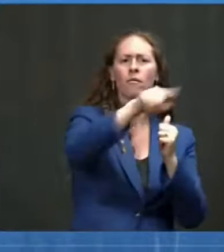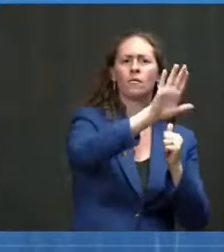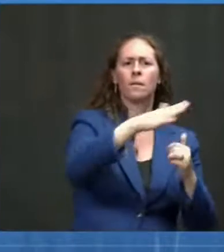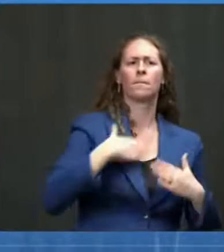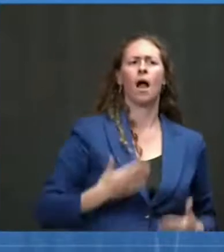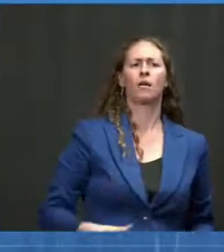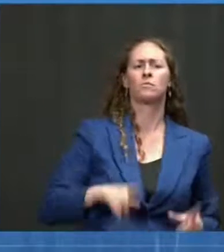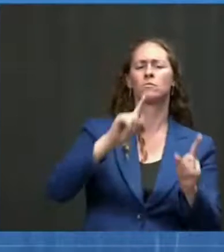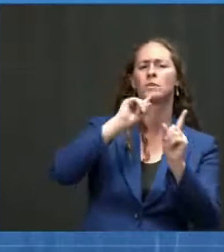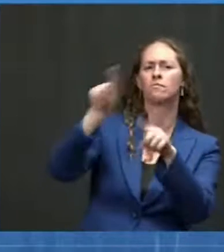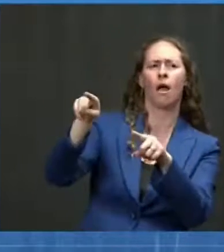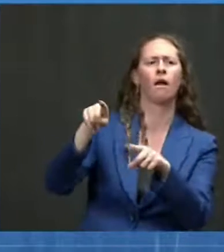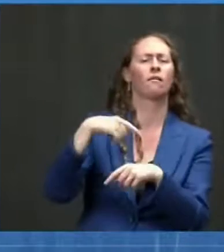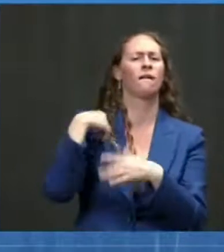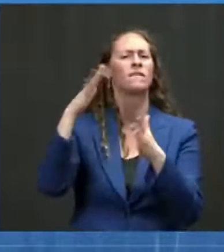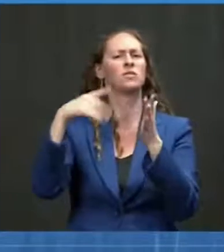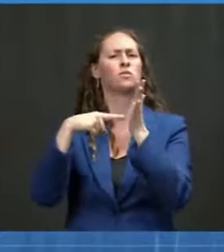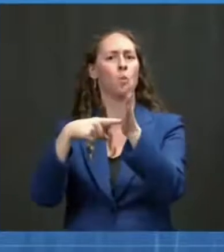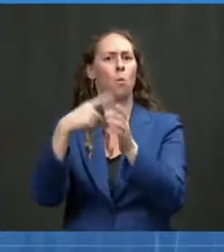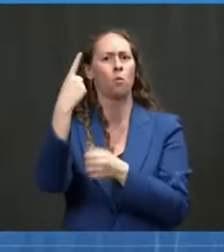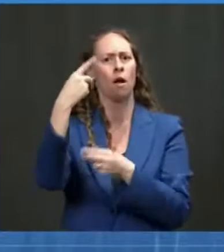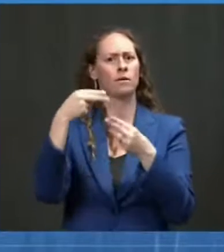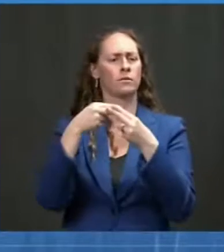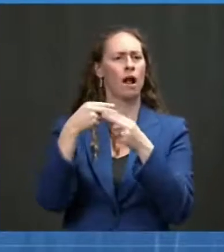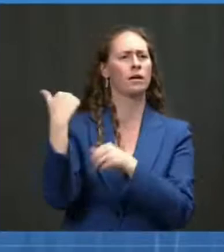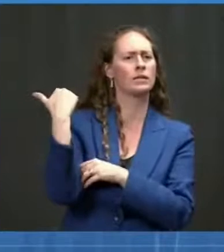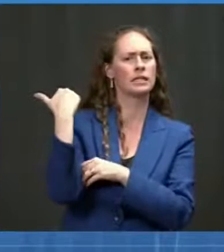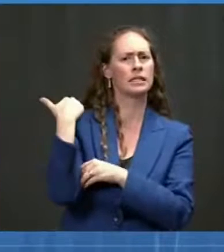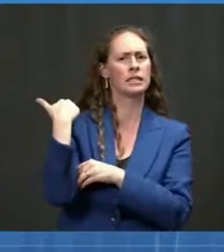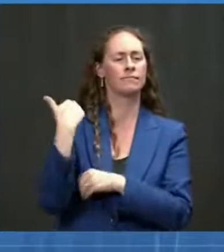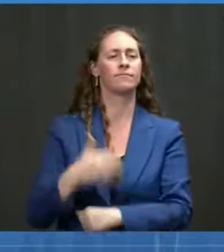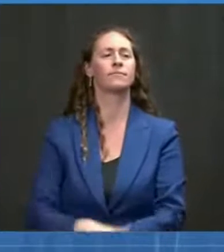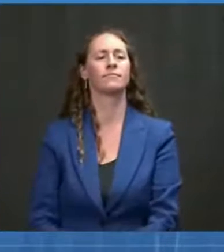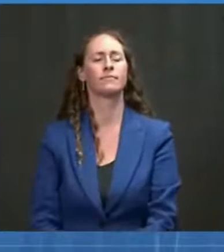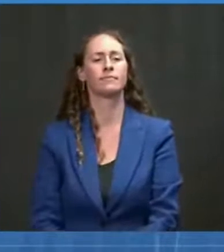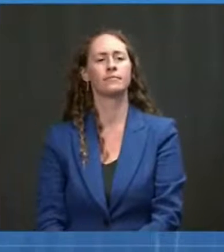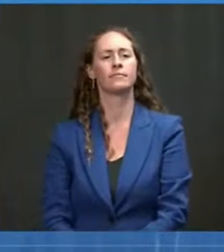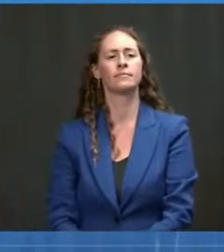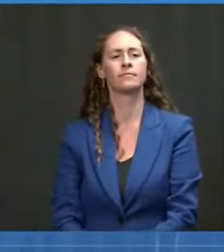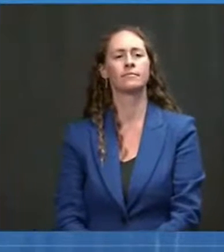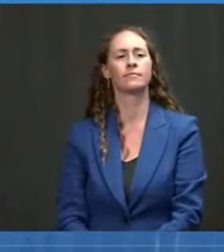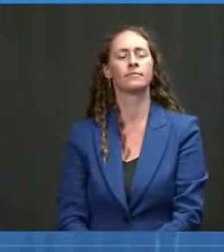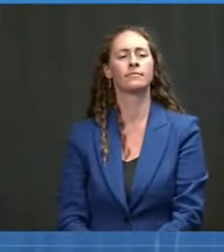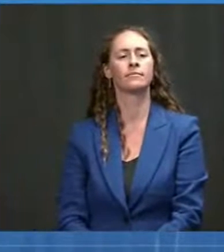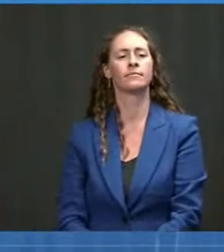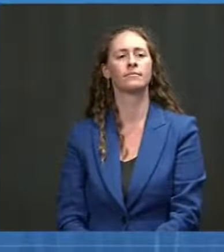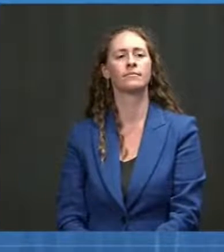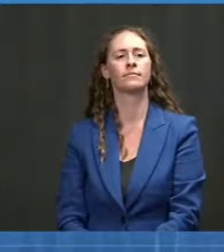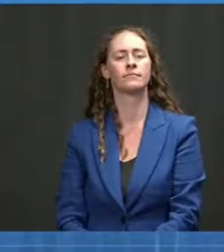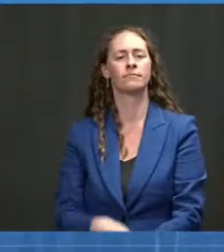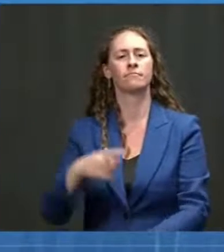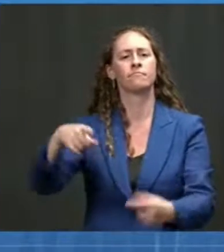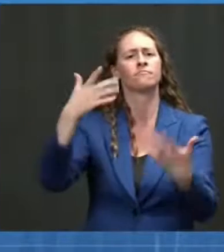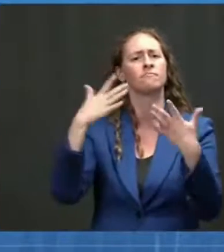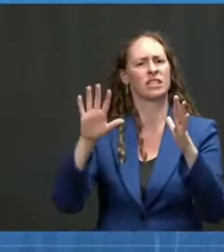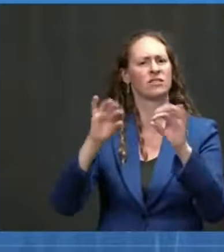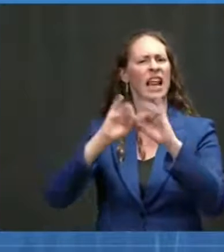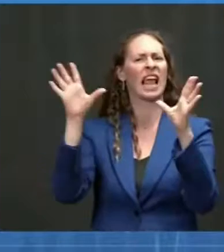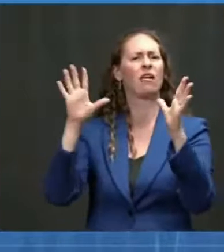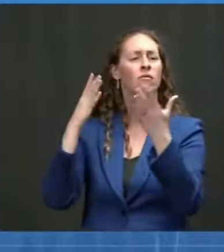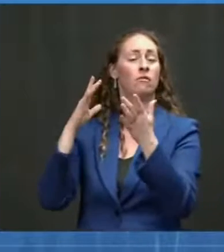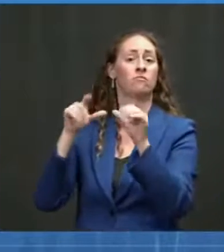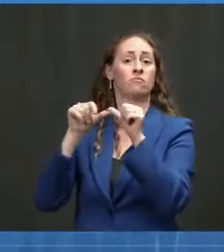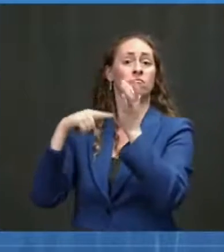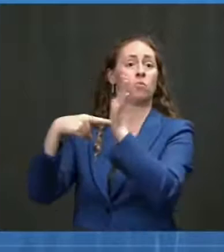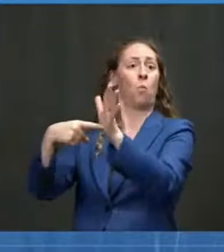showed was the correlate of protection slide where you showed there no doubt was an increase in protection of